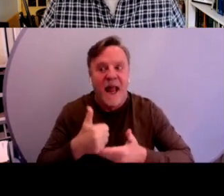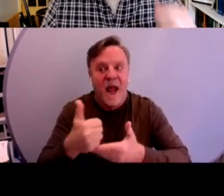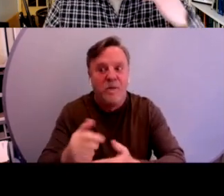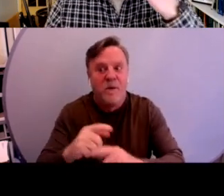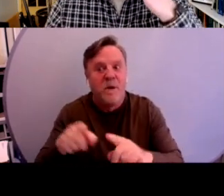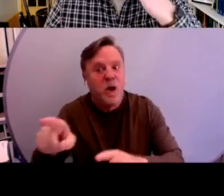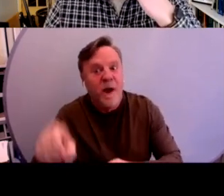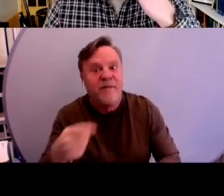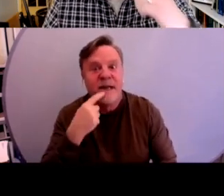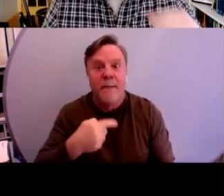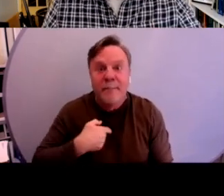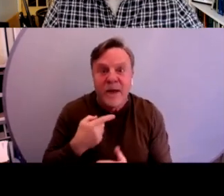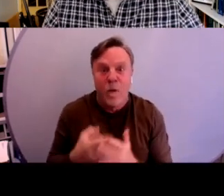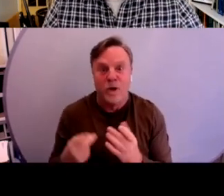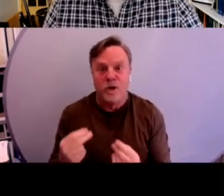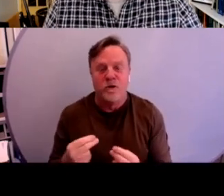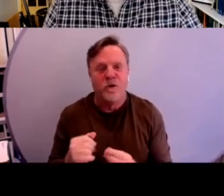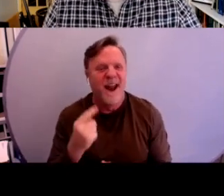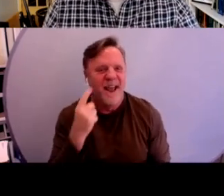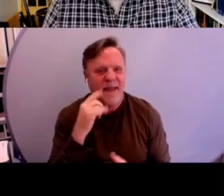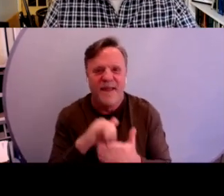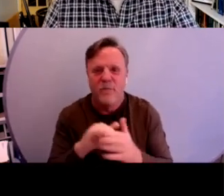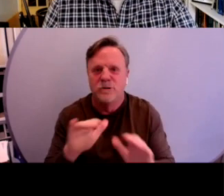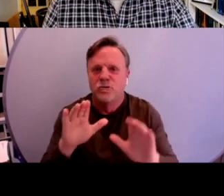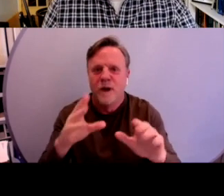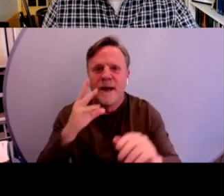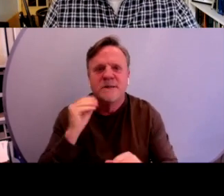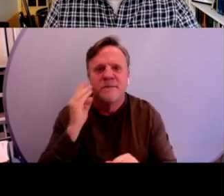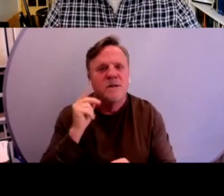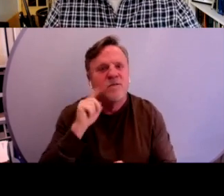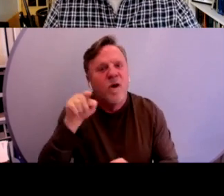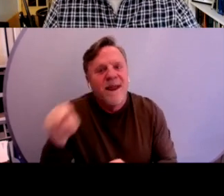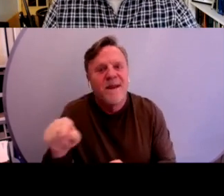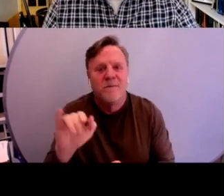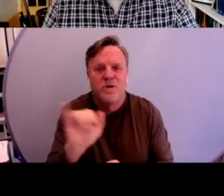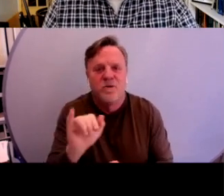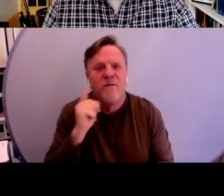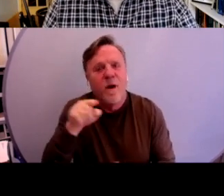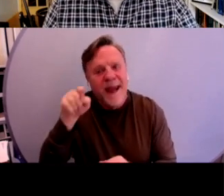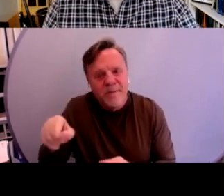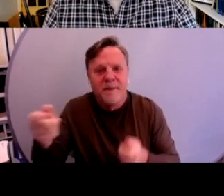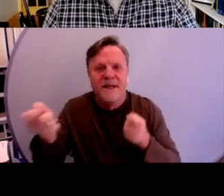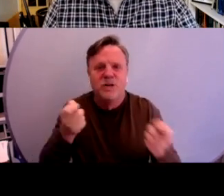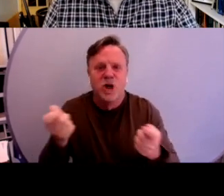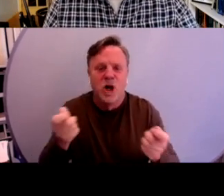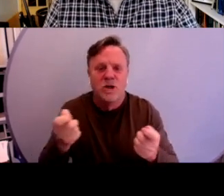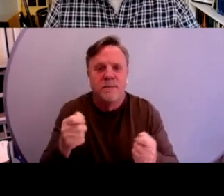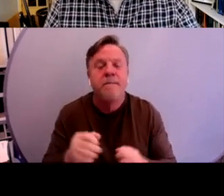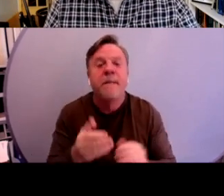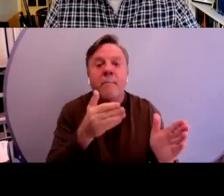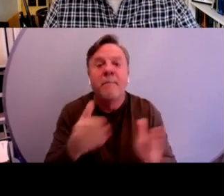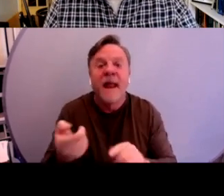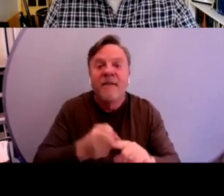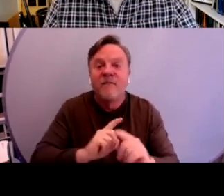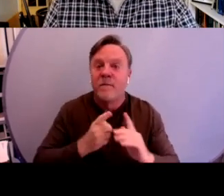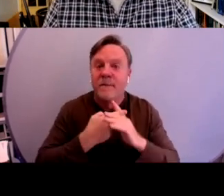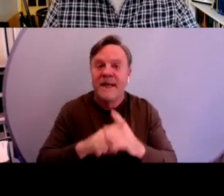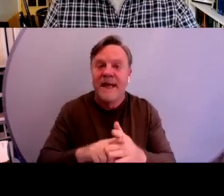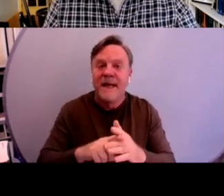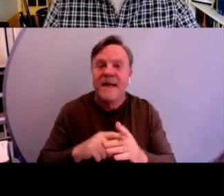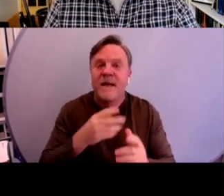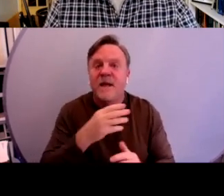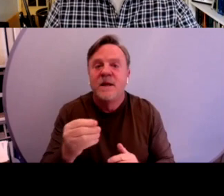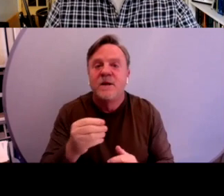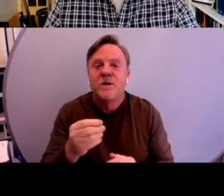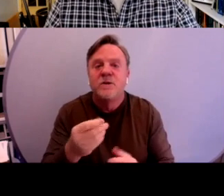And I think it was a great experience for him too, to be the one in charge. plan from the beginning to fade staff